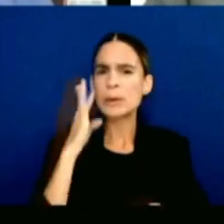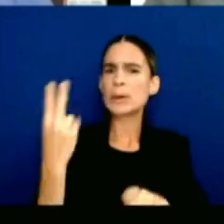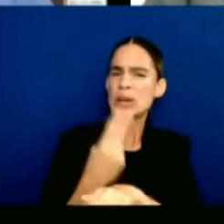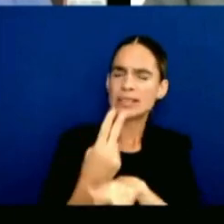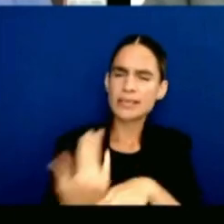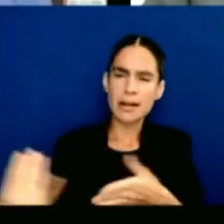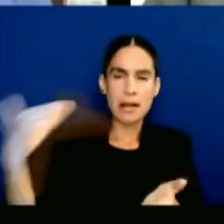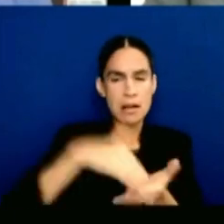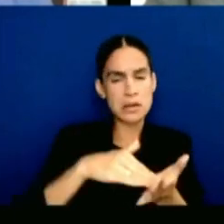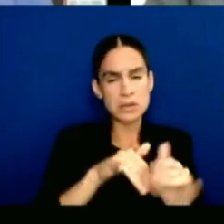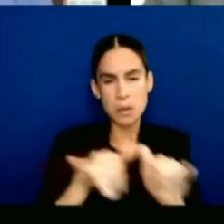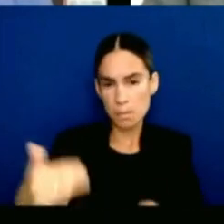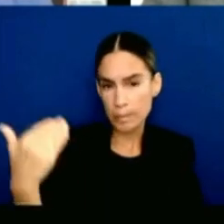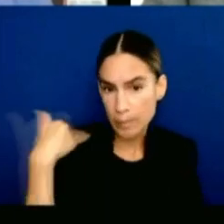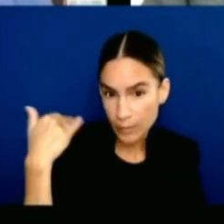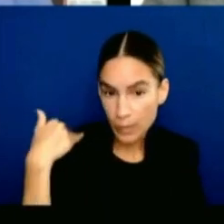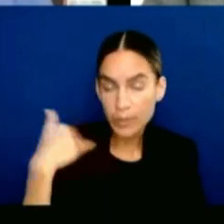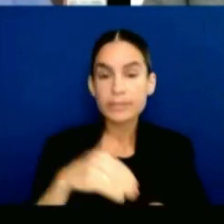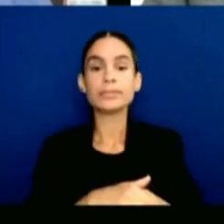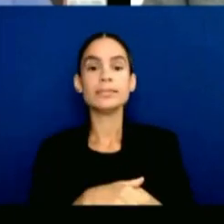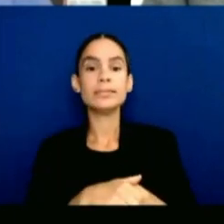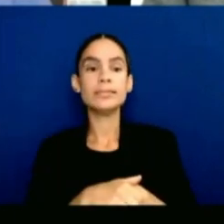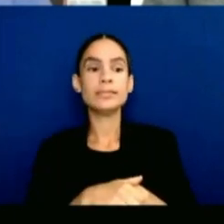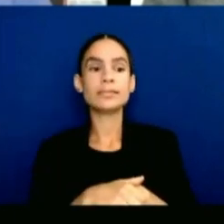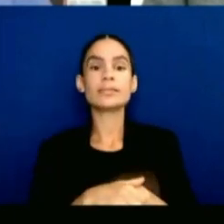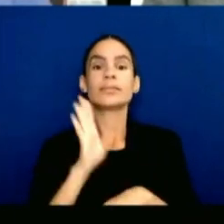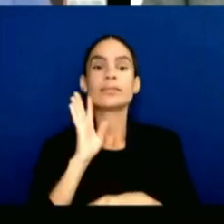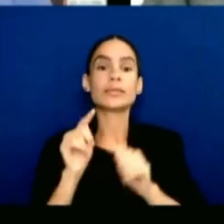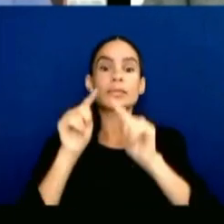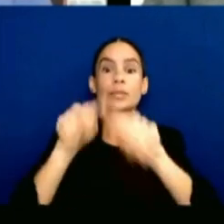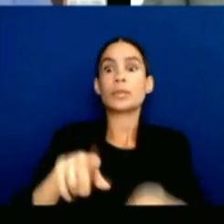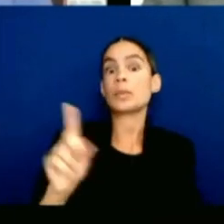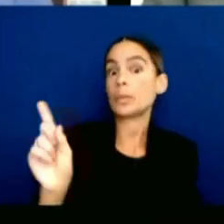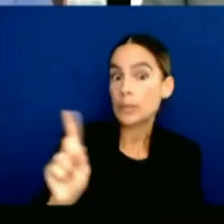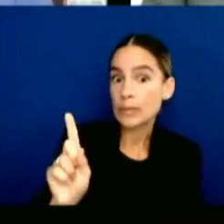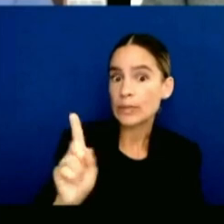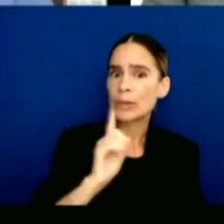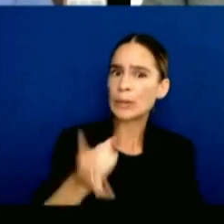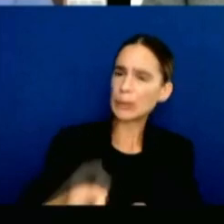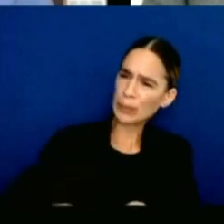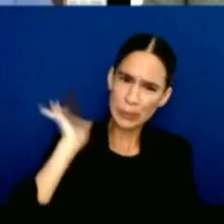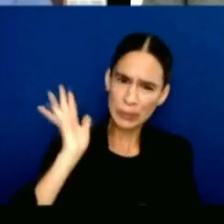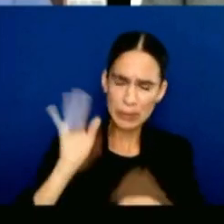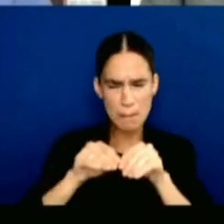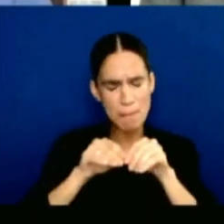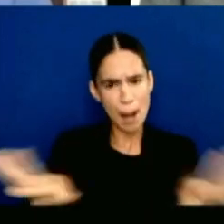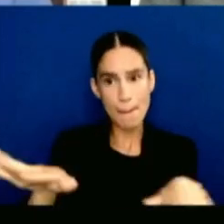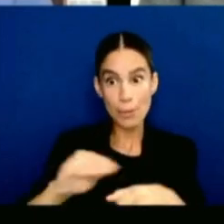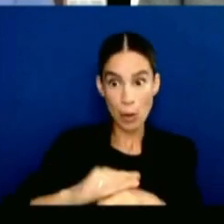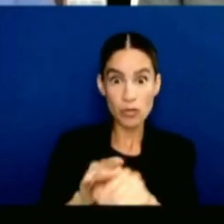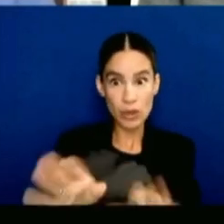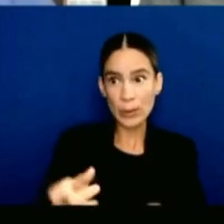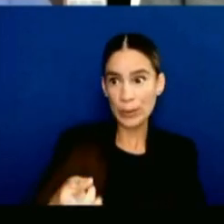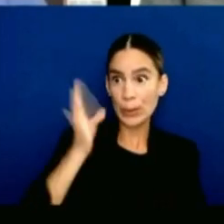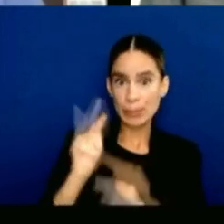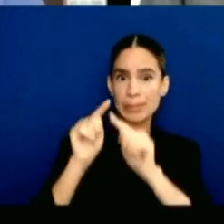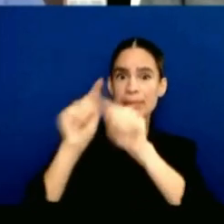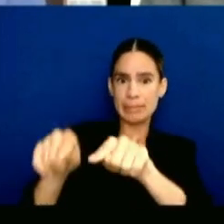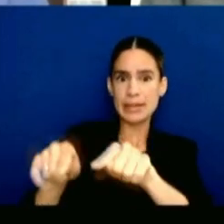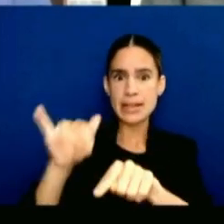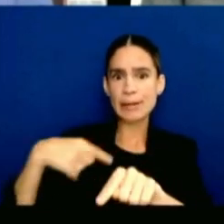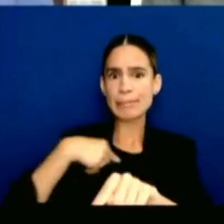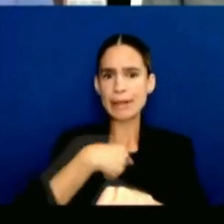you could wind up hopefully getting an efficacy signal within a reasonable period of time. And it